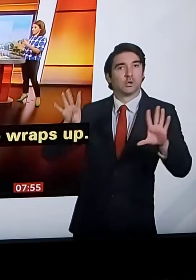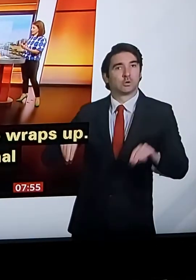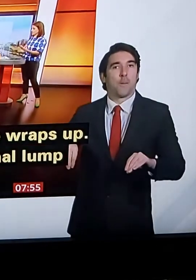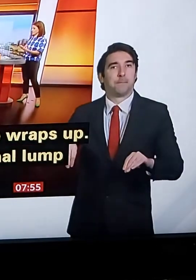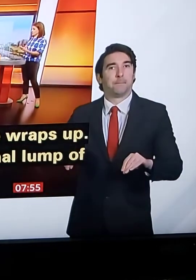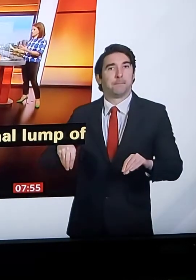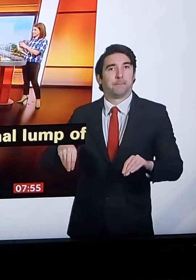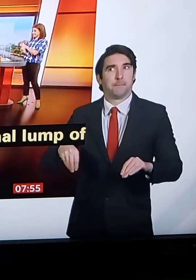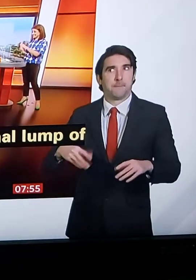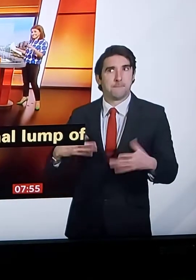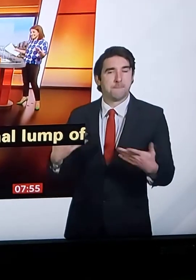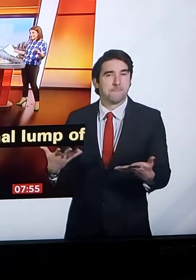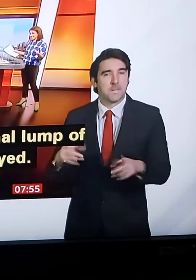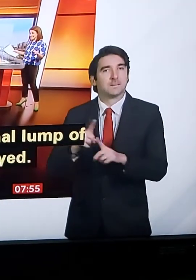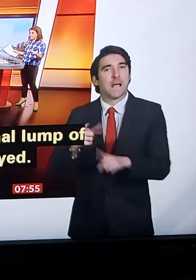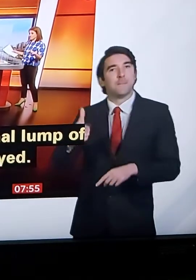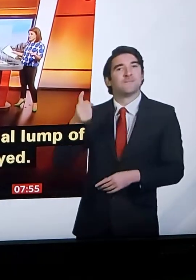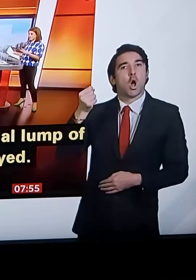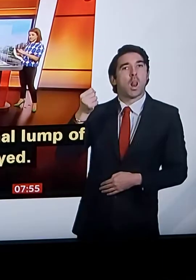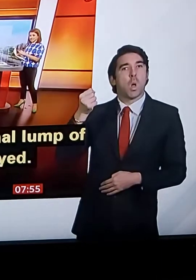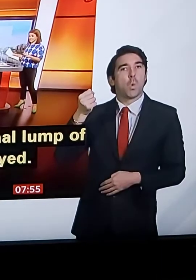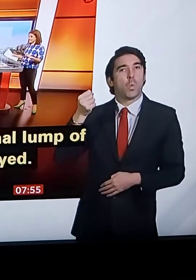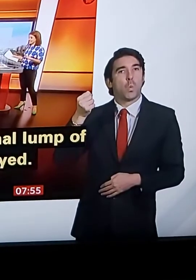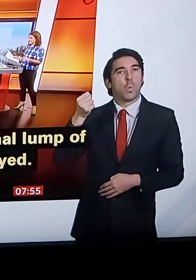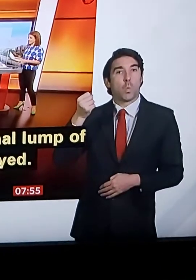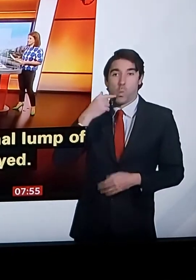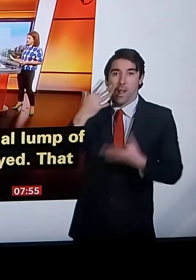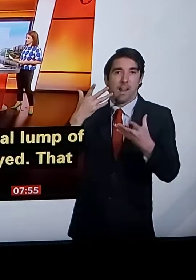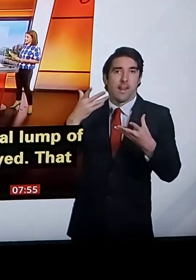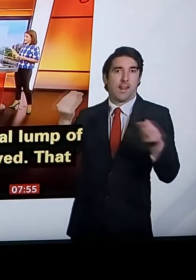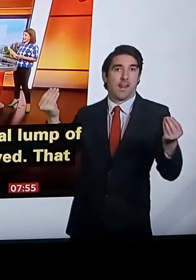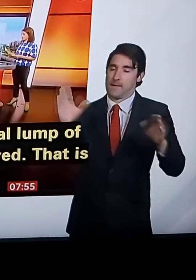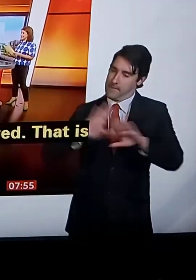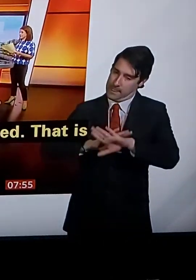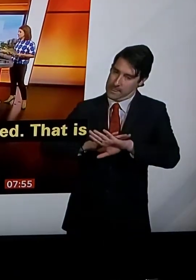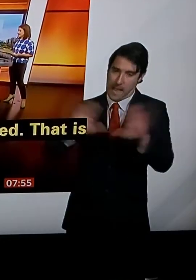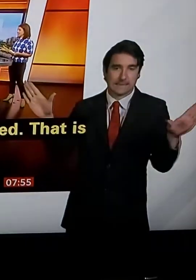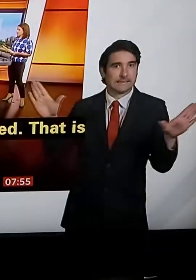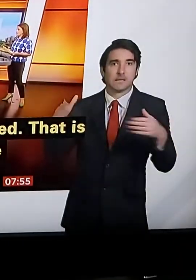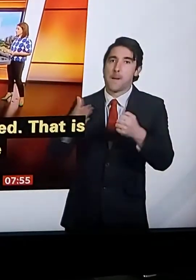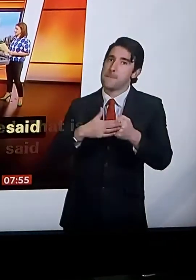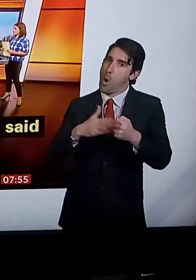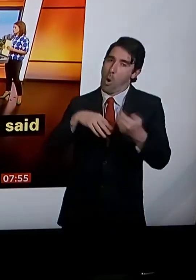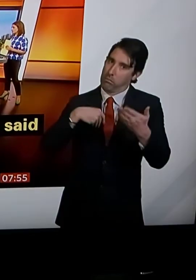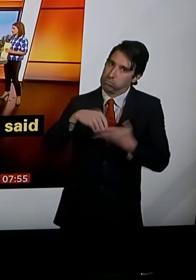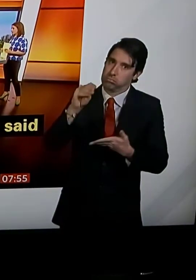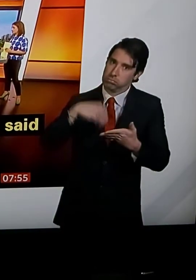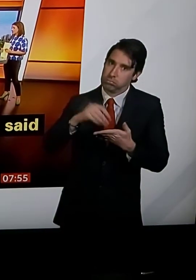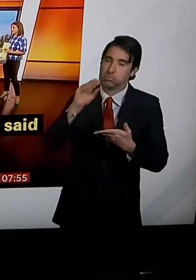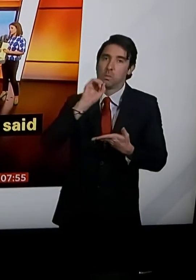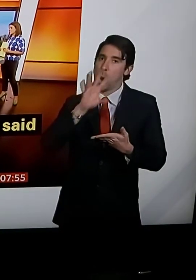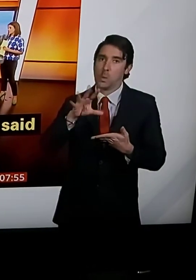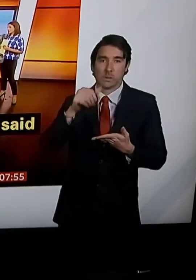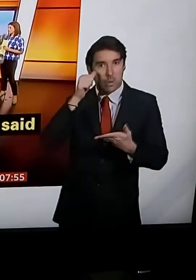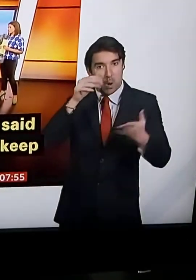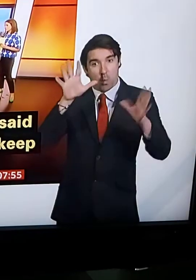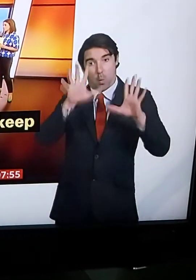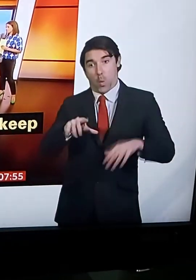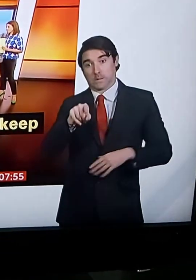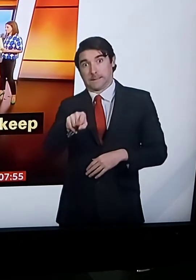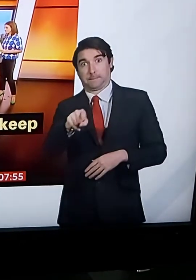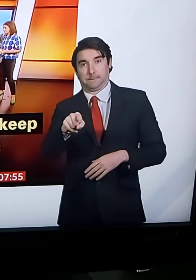will get. And a bit like the furlough scheme, that is it then. The Treasury have said that's the end of it. So as we keep saying, don't we, the autumn is when things will get really worrying for